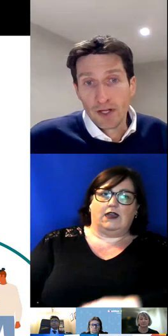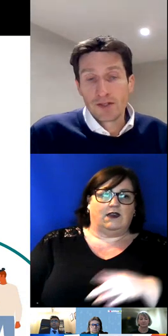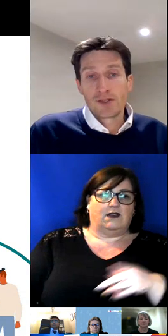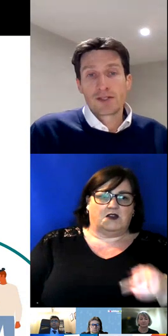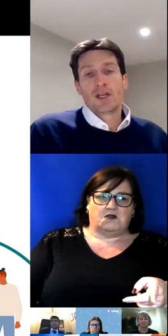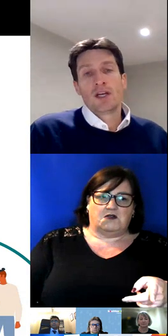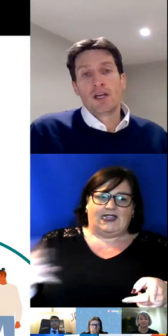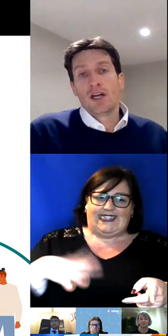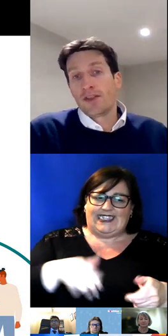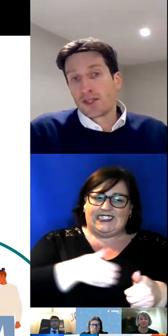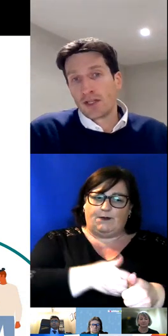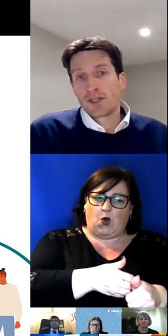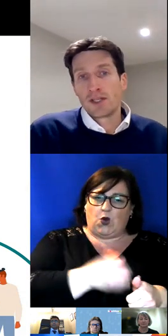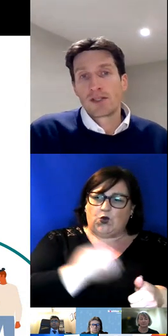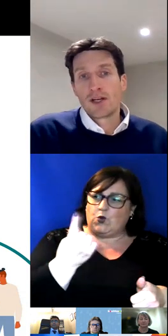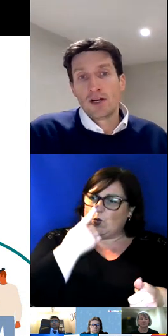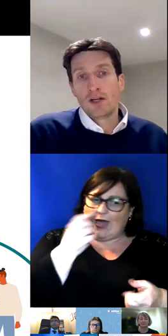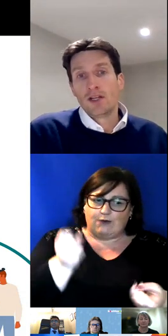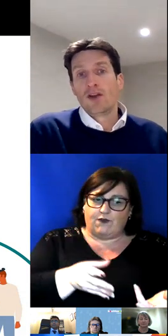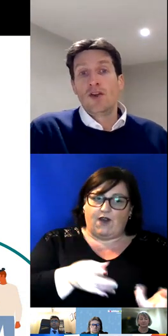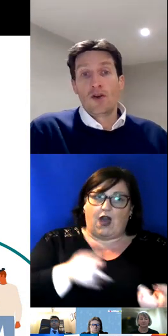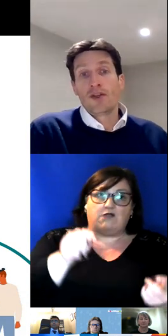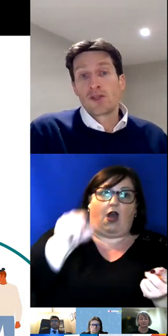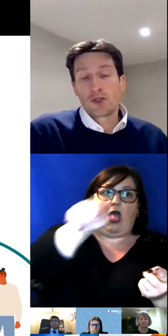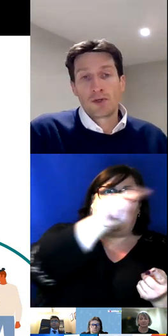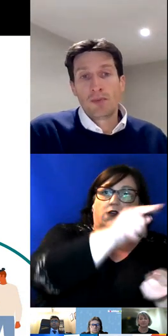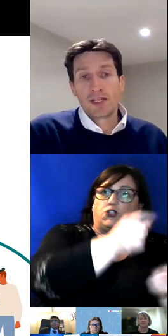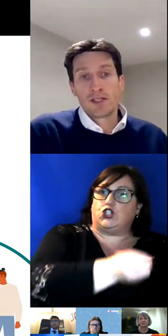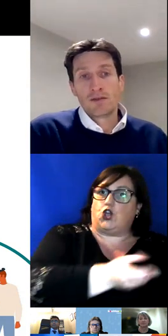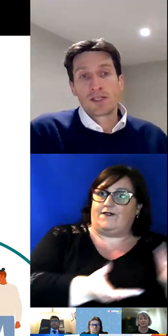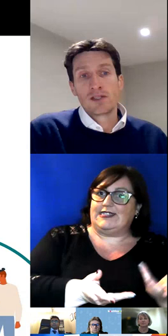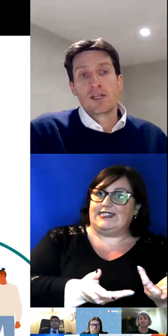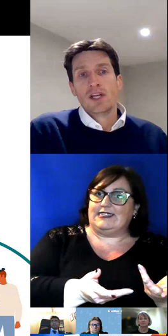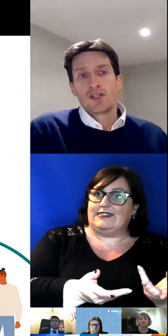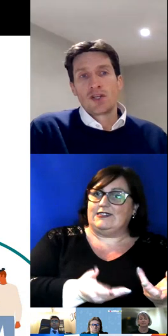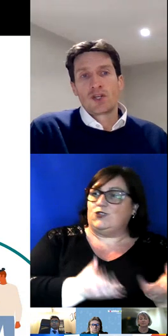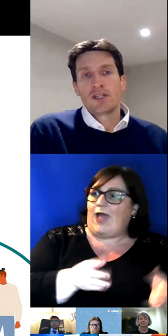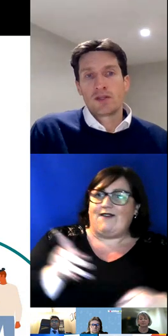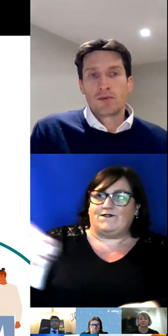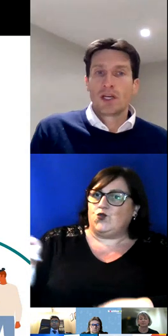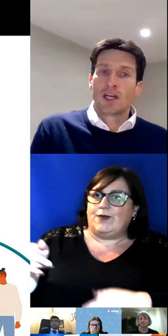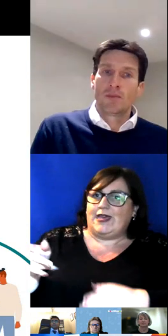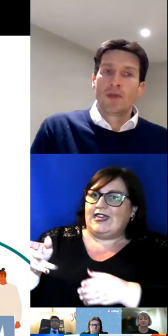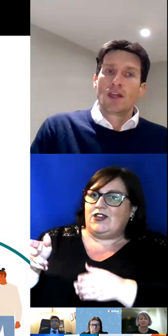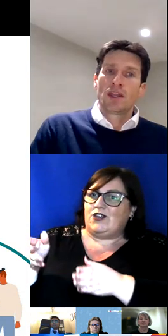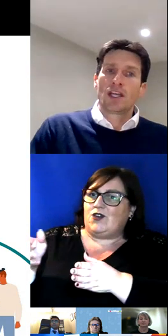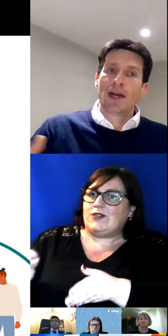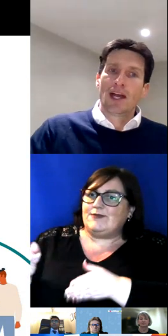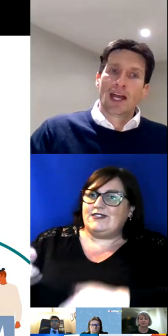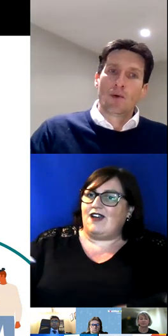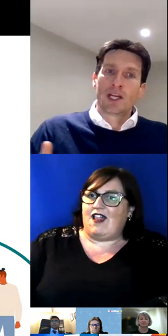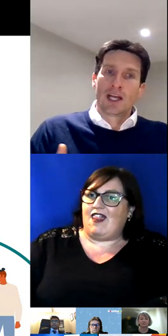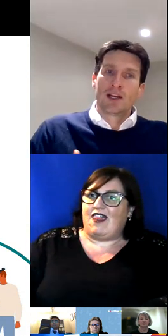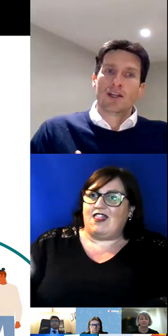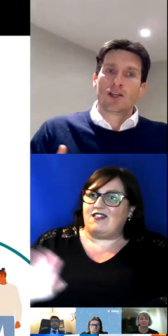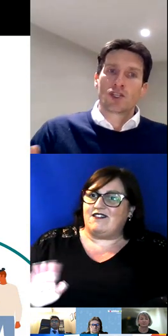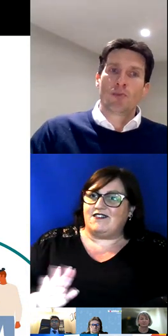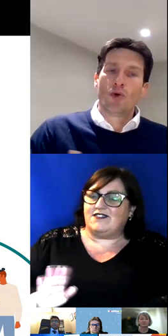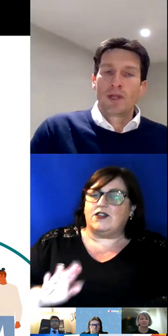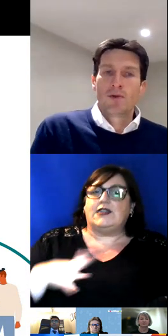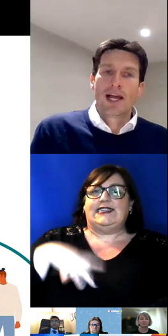other providers, other services that are not those hospital-based services. So trying to think about how we